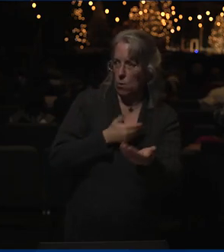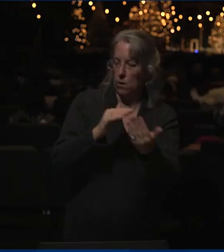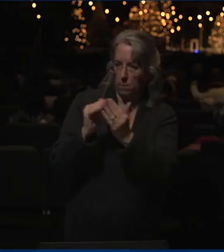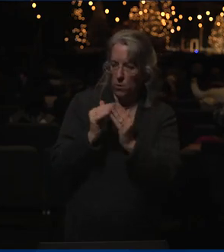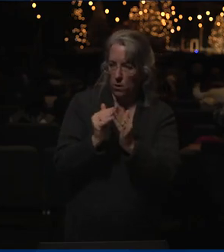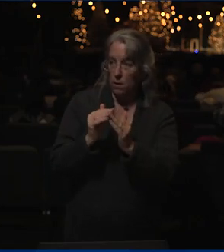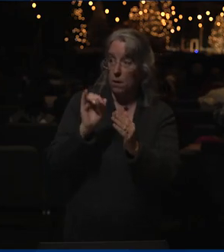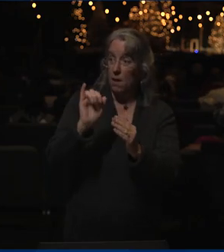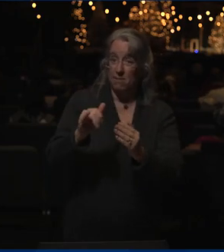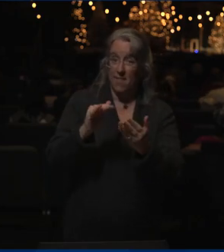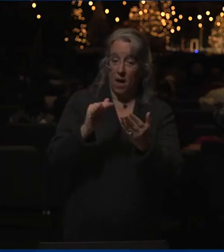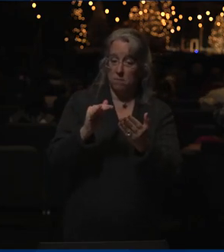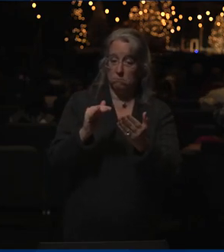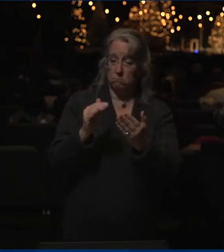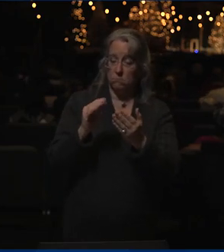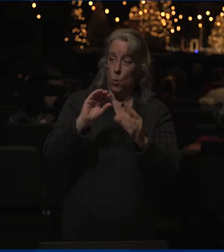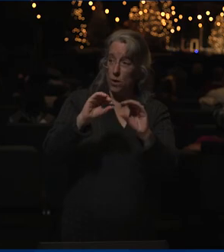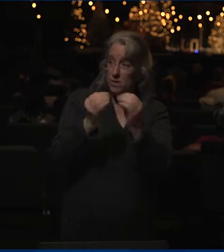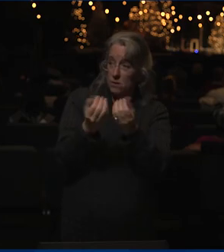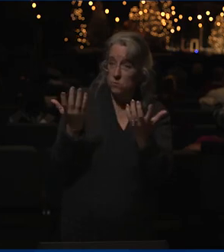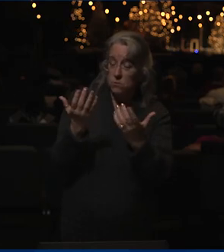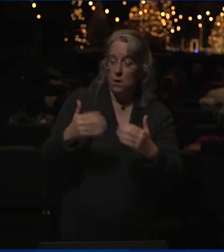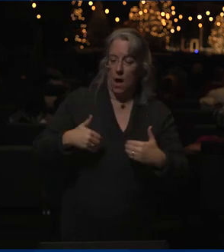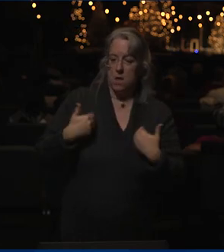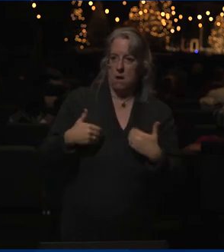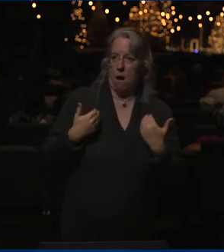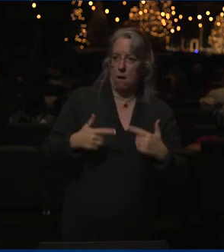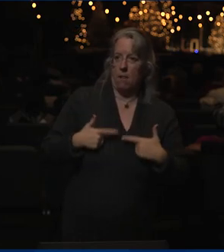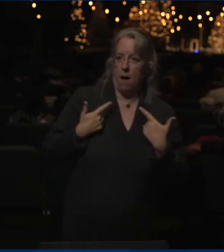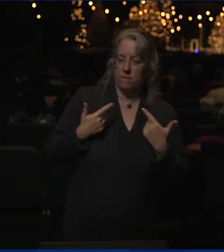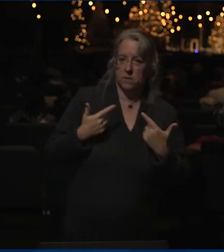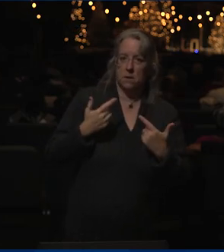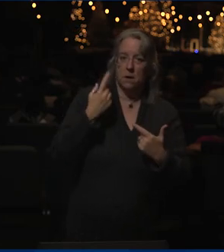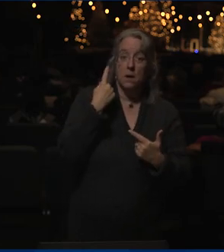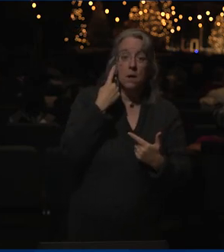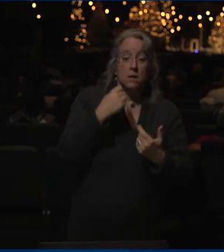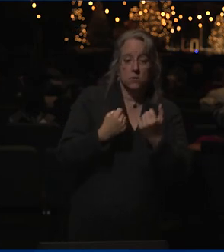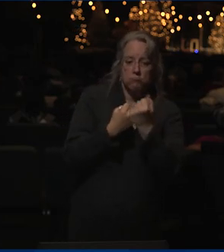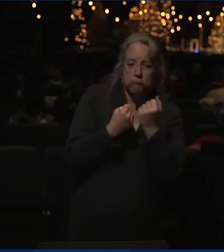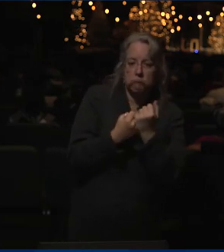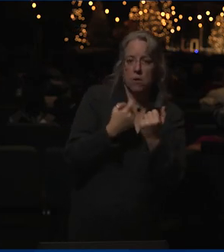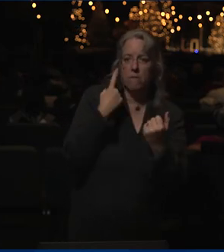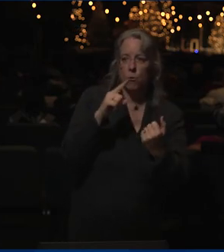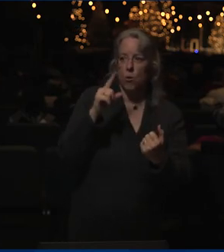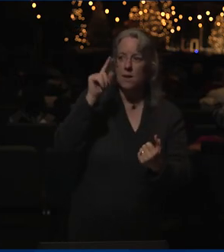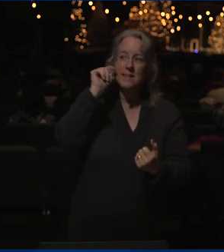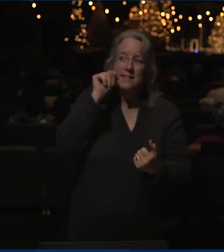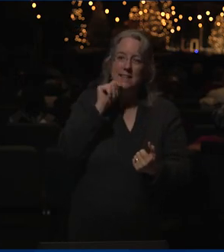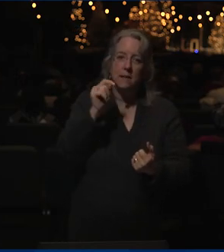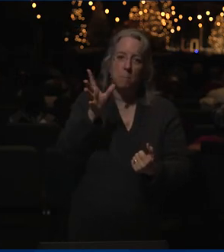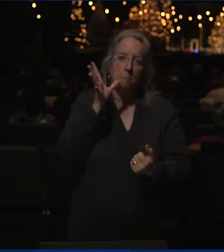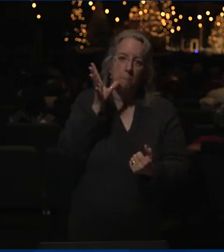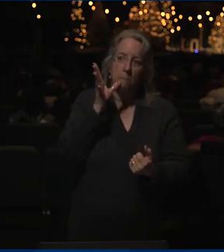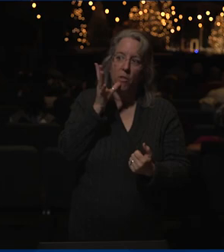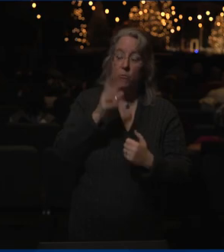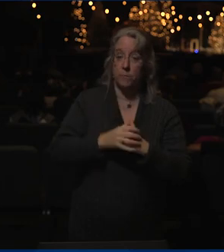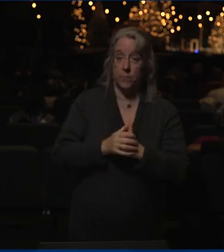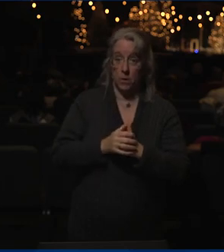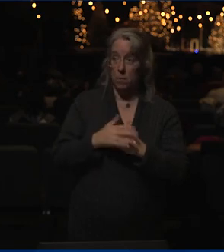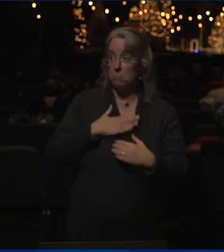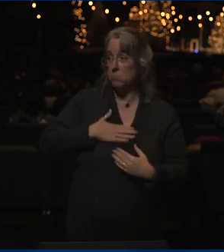Young Lives, which provides mentoring and support for teen mothers. So please go ahead and take a time to do that.